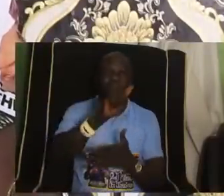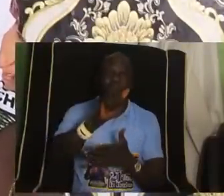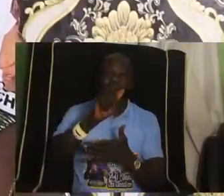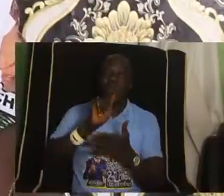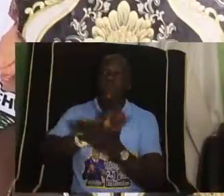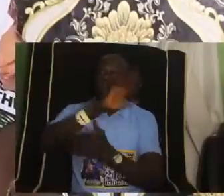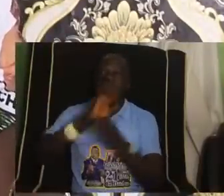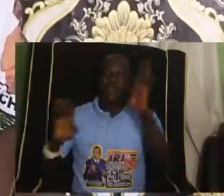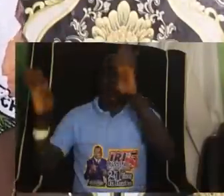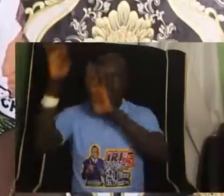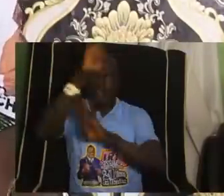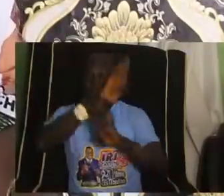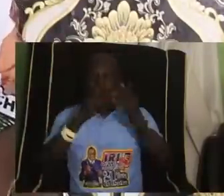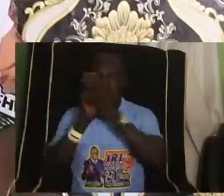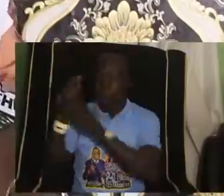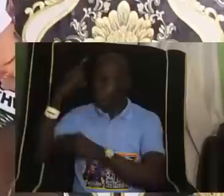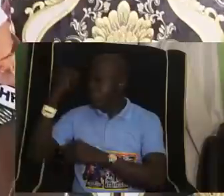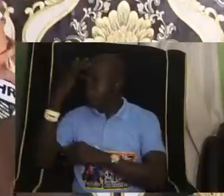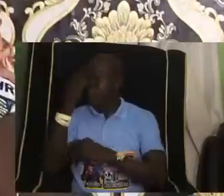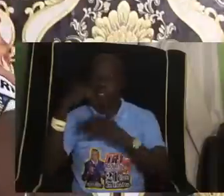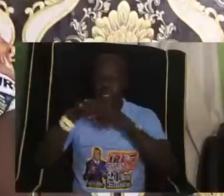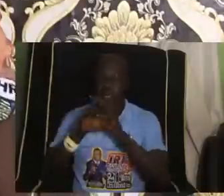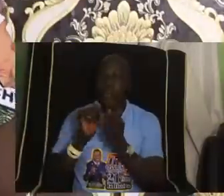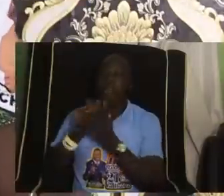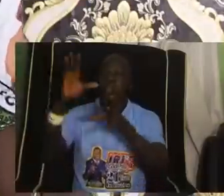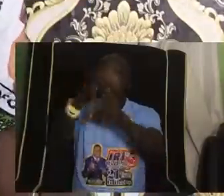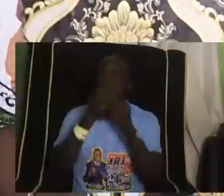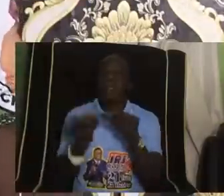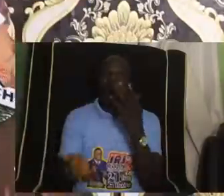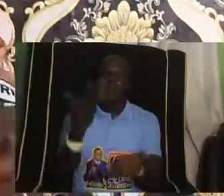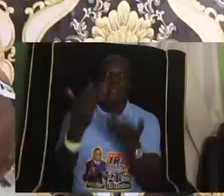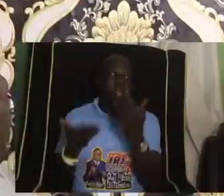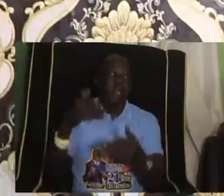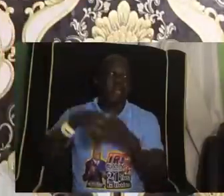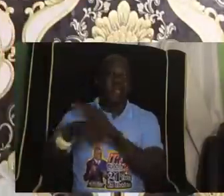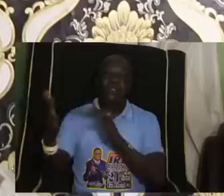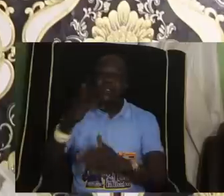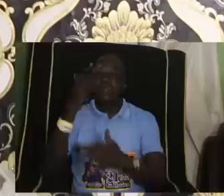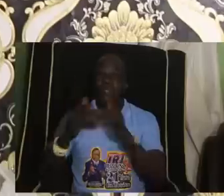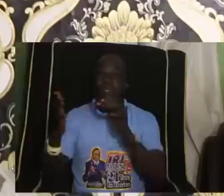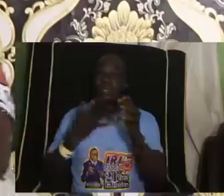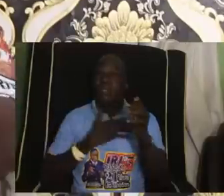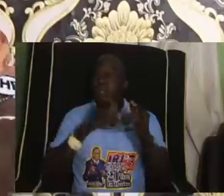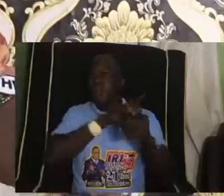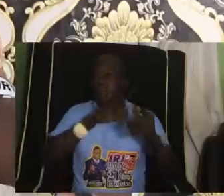you believe ogun oju ora toju ala aso si pa nightmare egbina catch fire Jesus oluwa